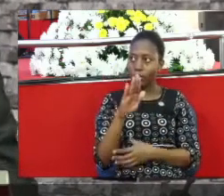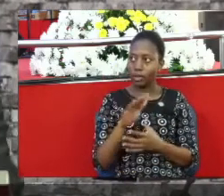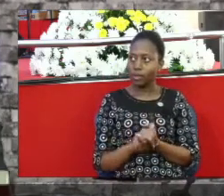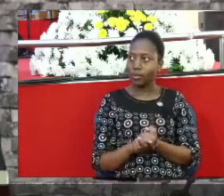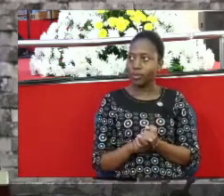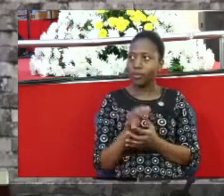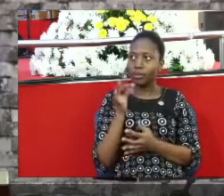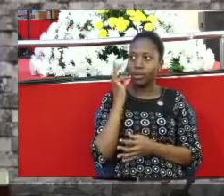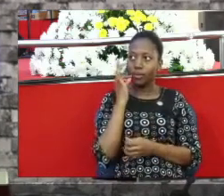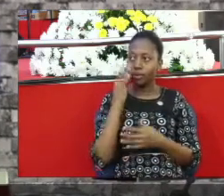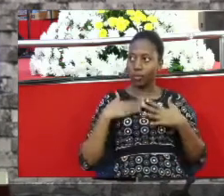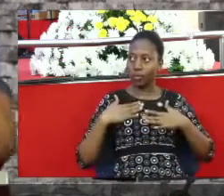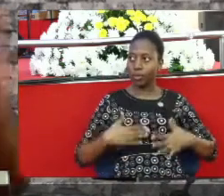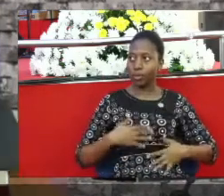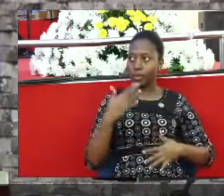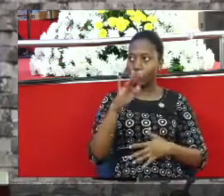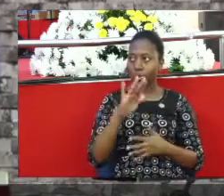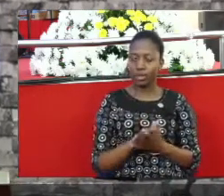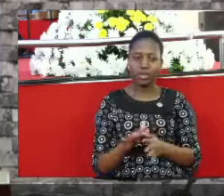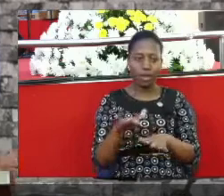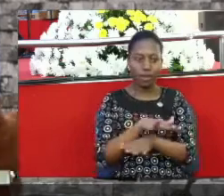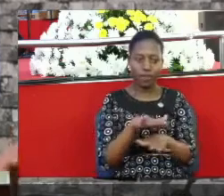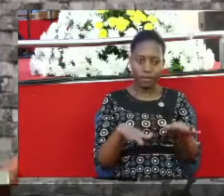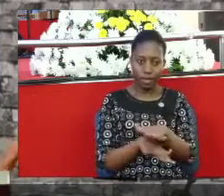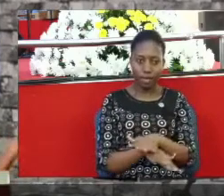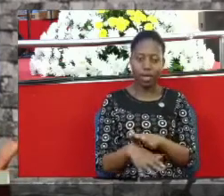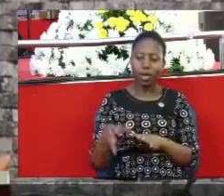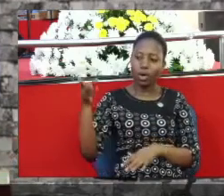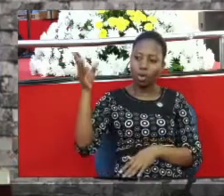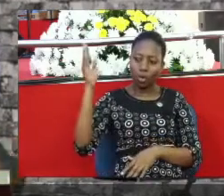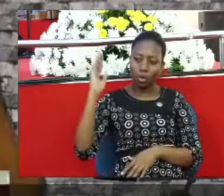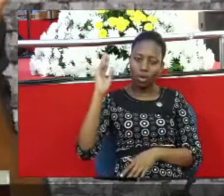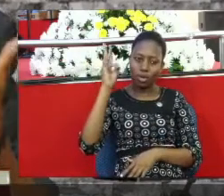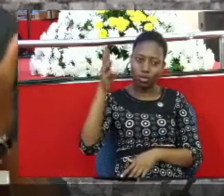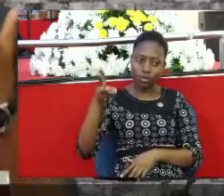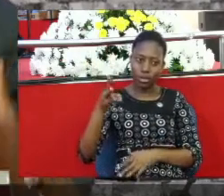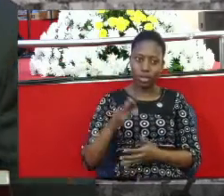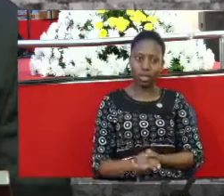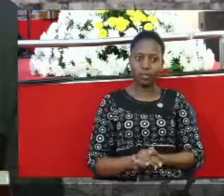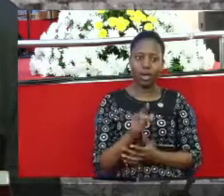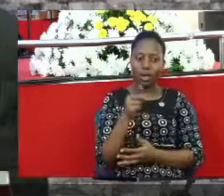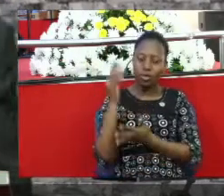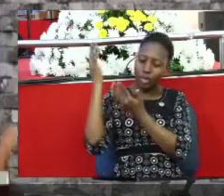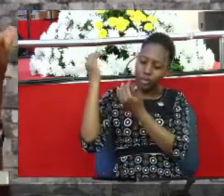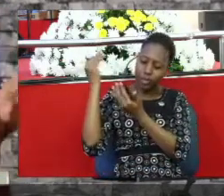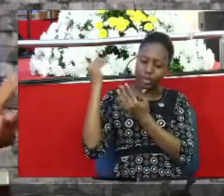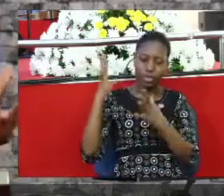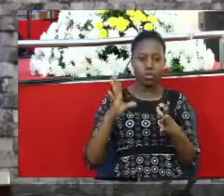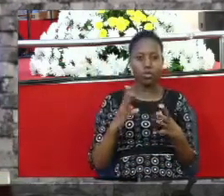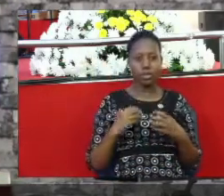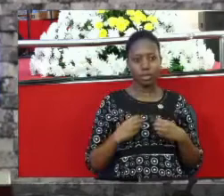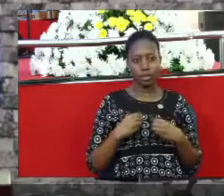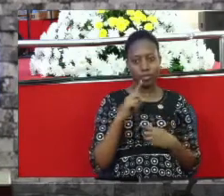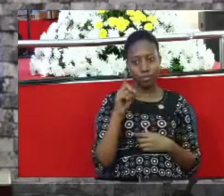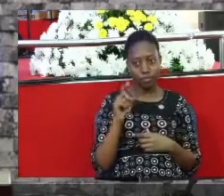in the produce of your land. In other words, everything God is willing. Are you expecting to receive? Expect,